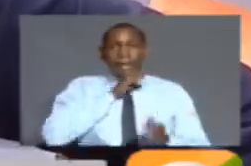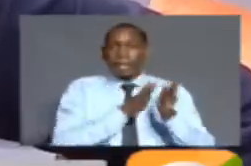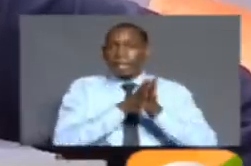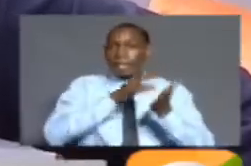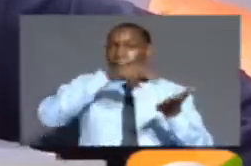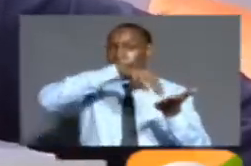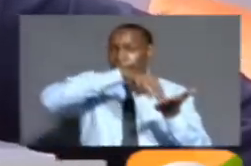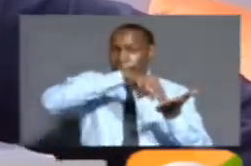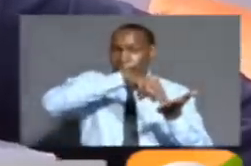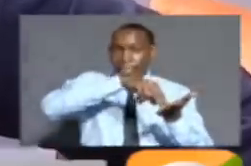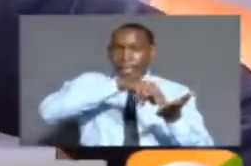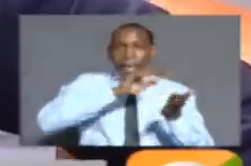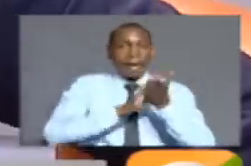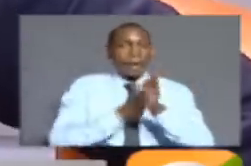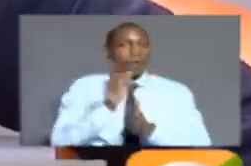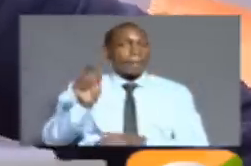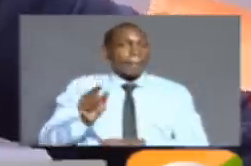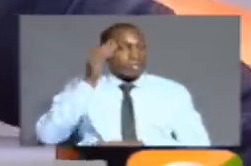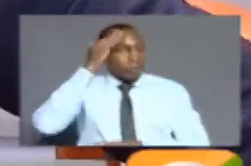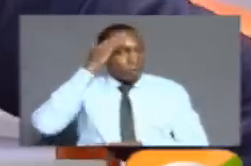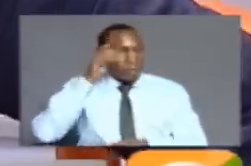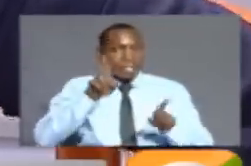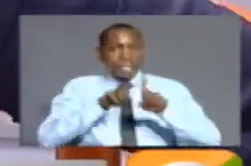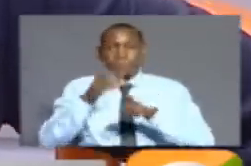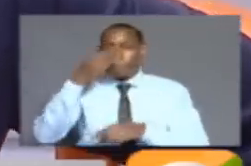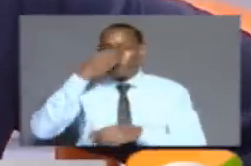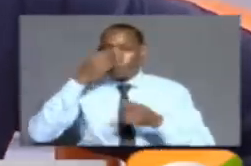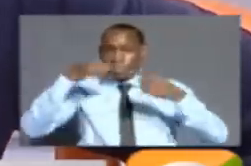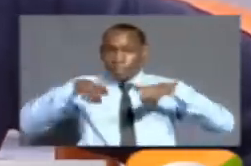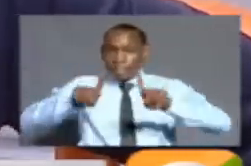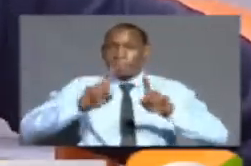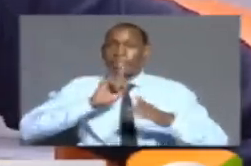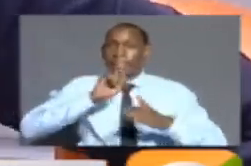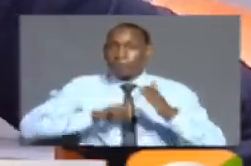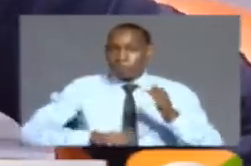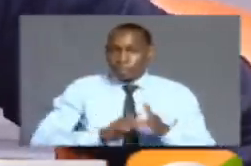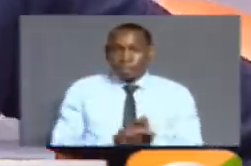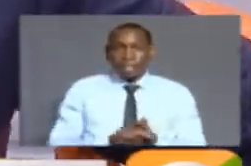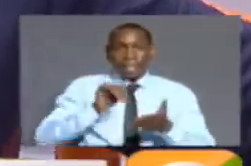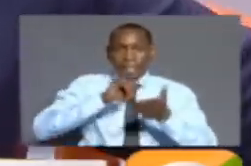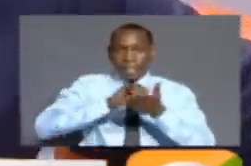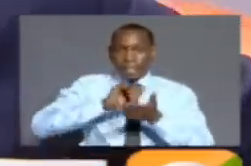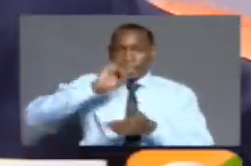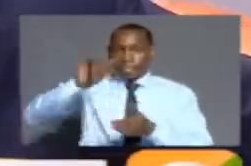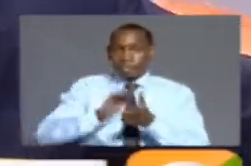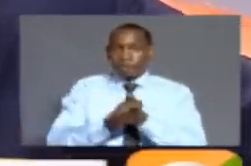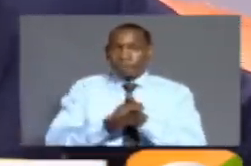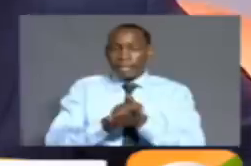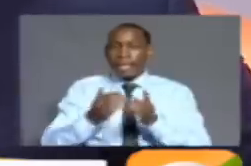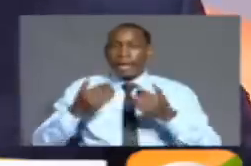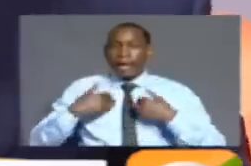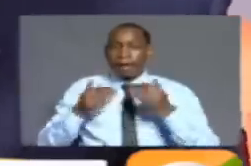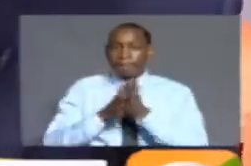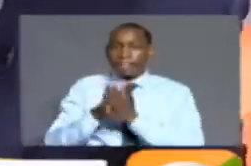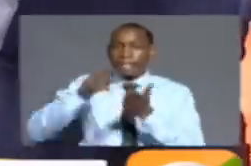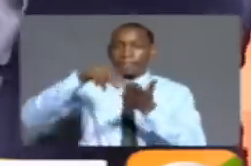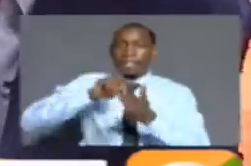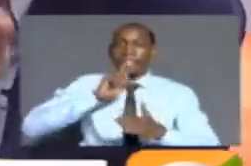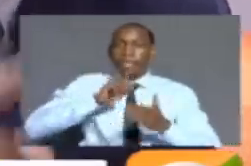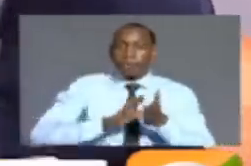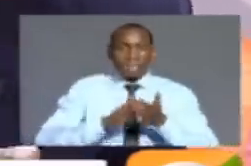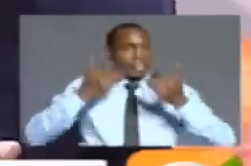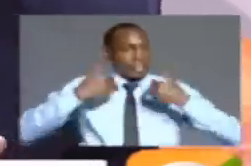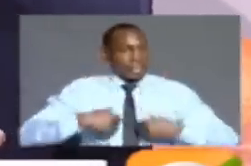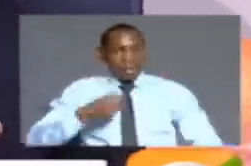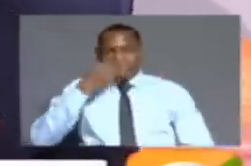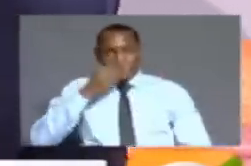know. Nobody knows. No. Even Ruto himself has said that Jubilee will have a candidate. Yes. He did of not course. Say it is going to be